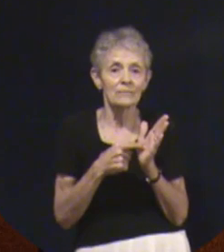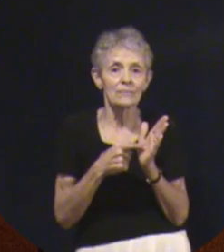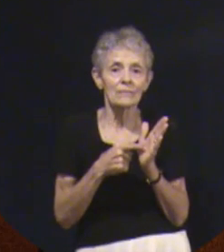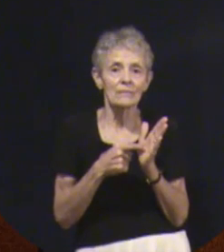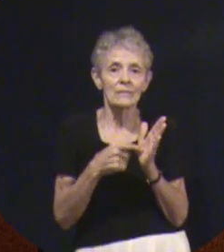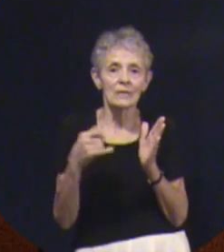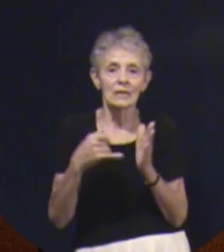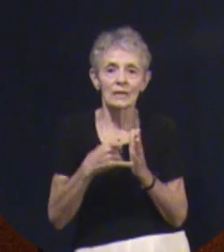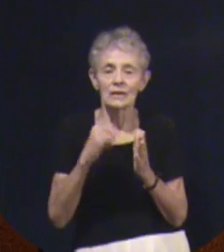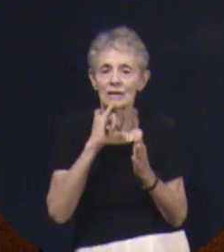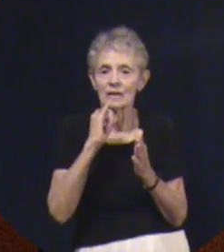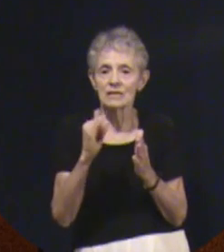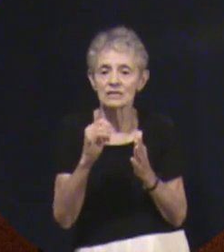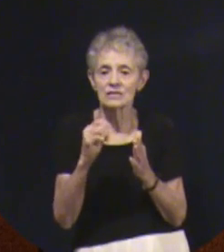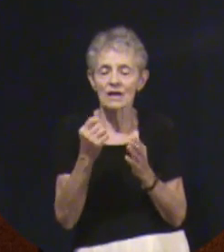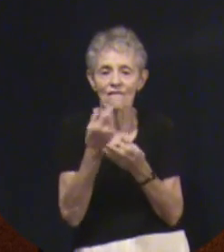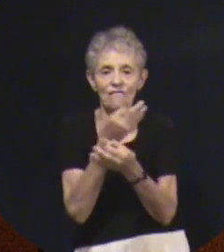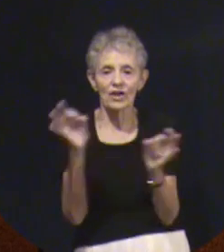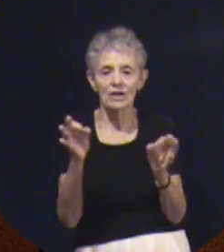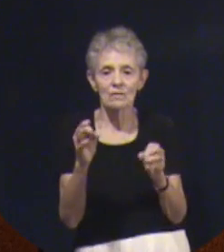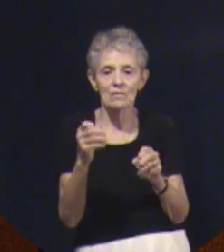and it's freedom from effort.